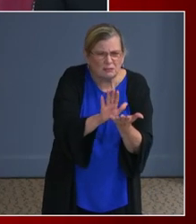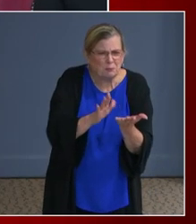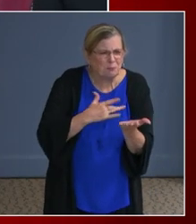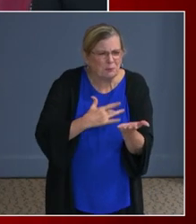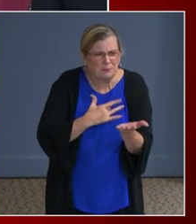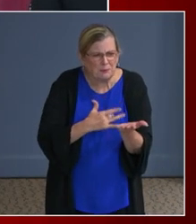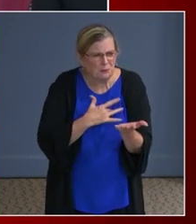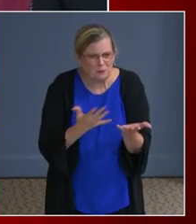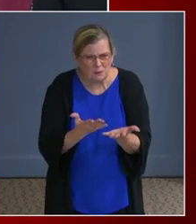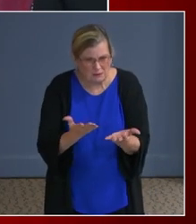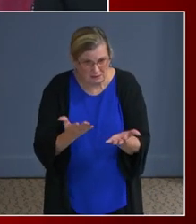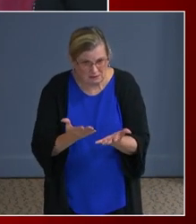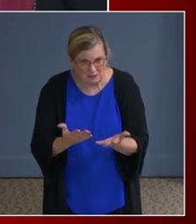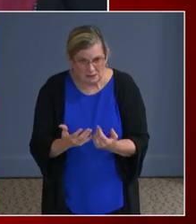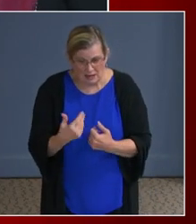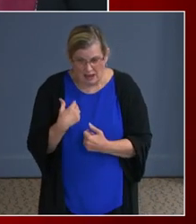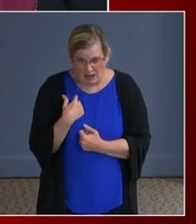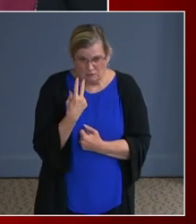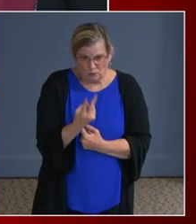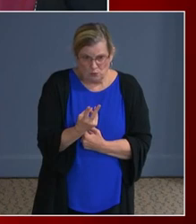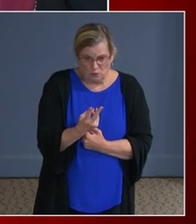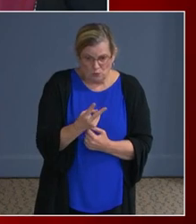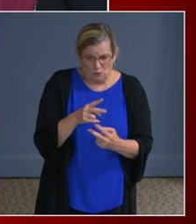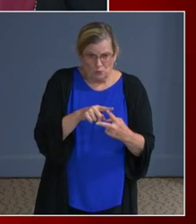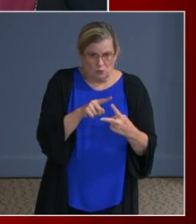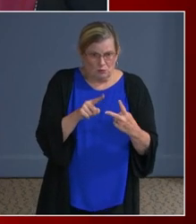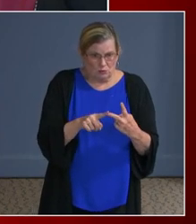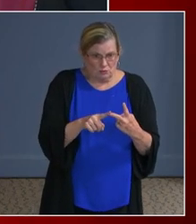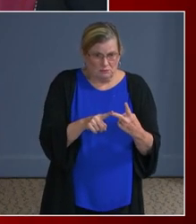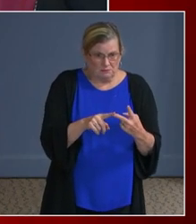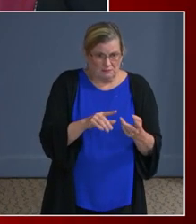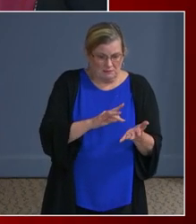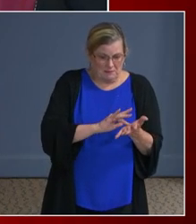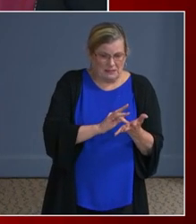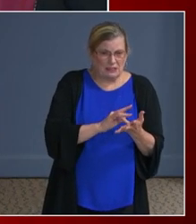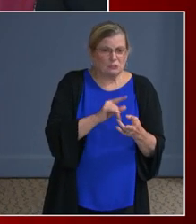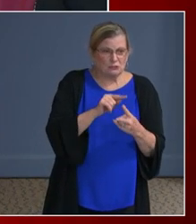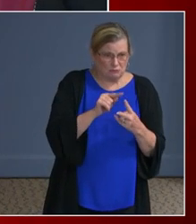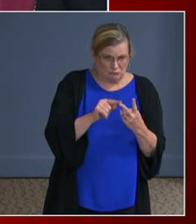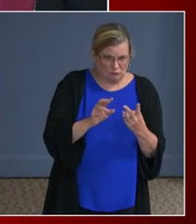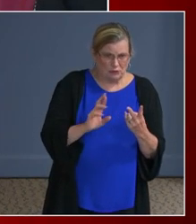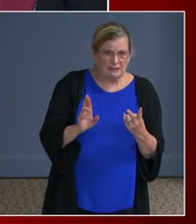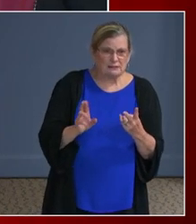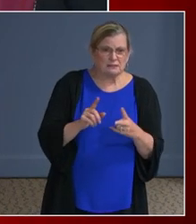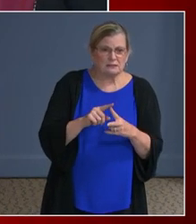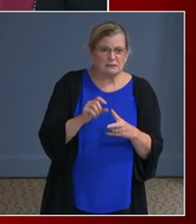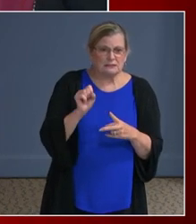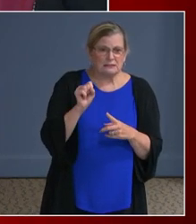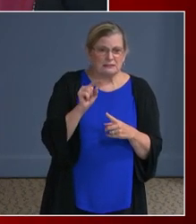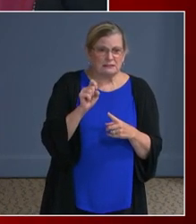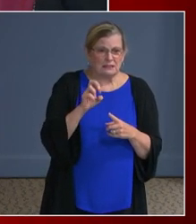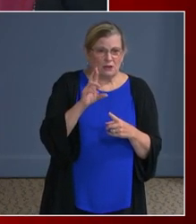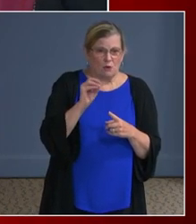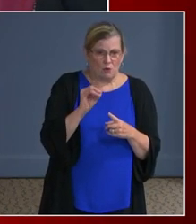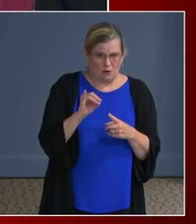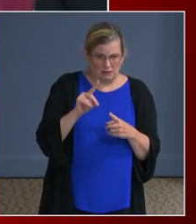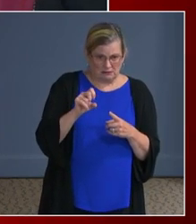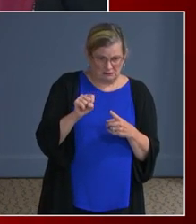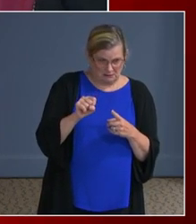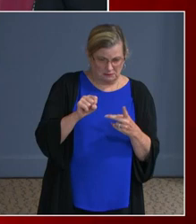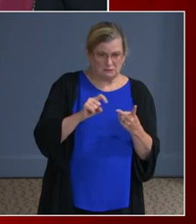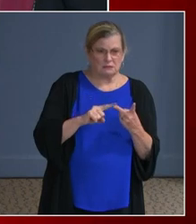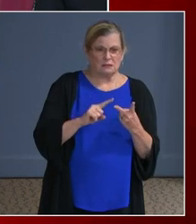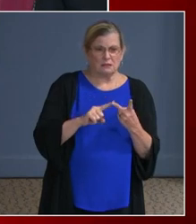two remdesivir and steroids, in particular dexamethasone, that have been looked at in terms of improving outcomes for